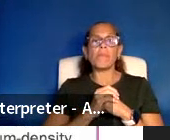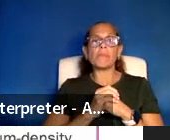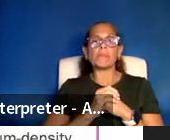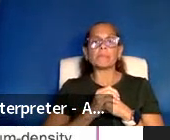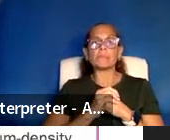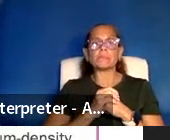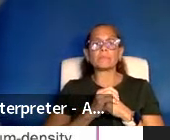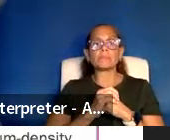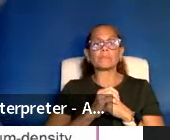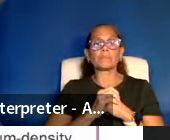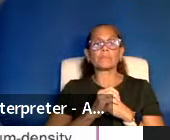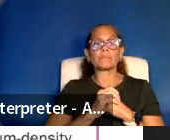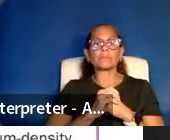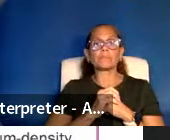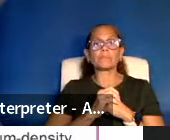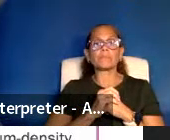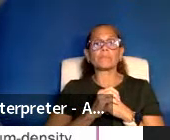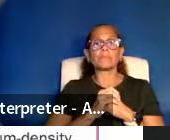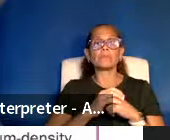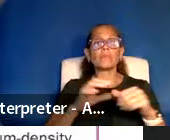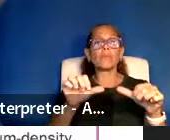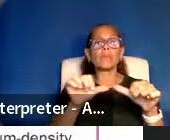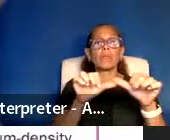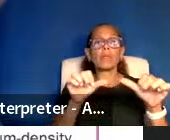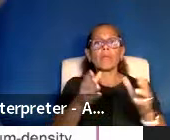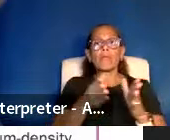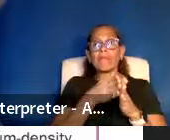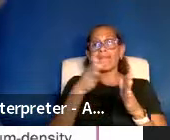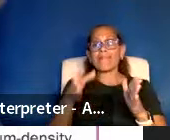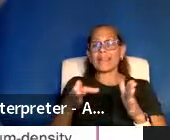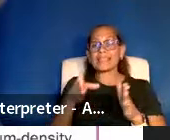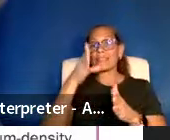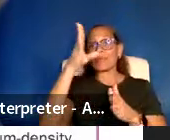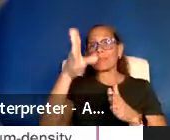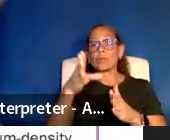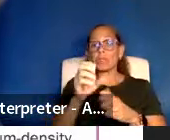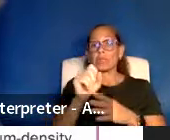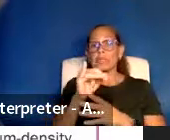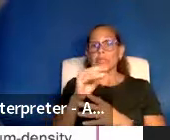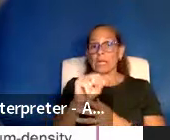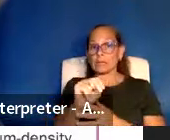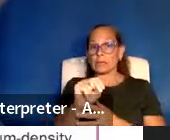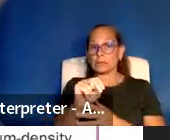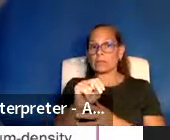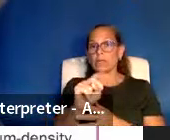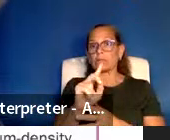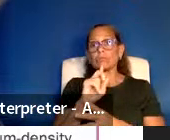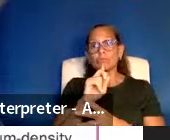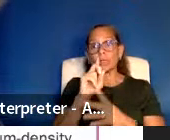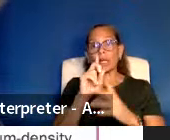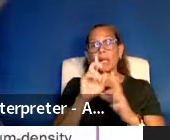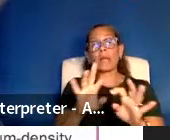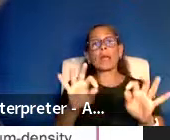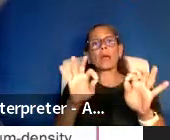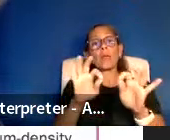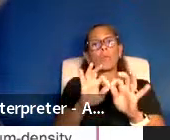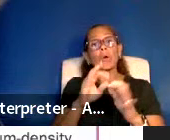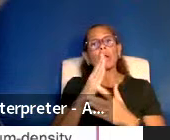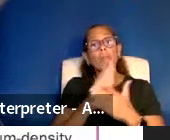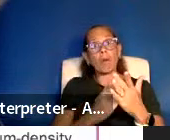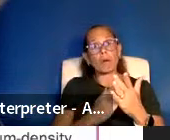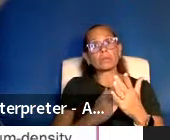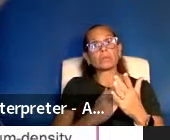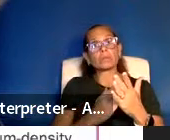Now let's start with the area next to the future station and the proposed plaza. This truly is a critical component in tying together